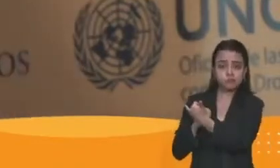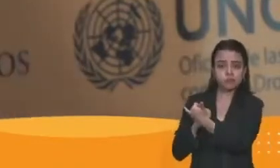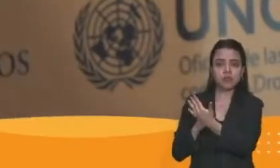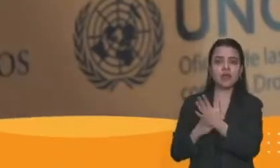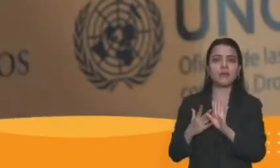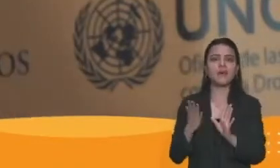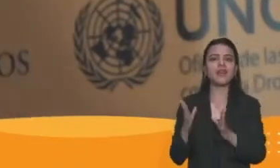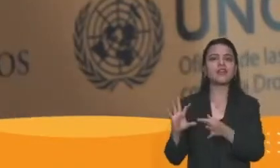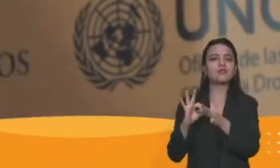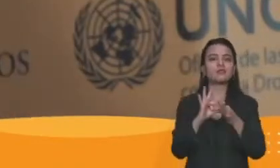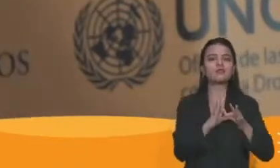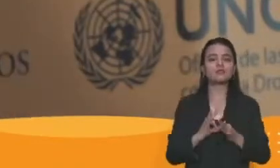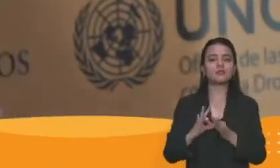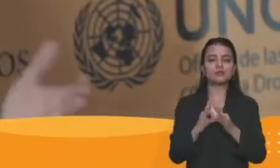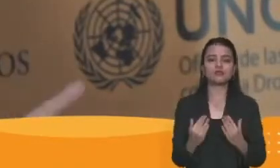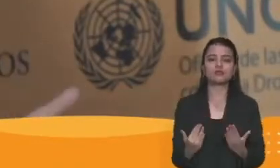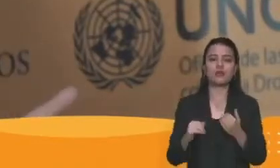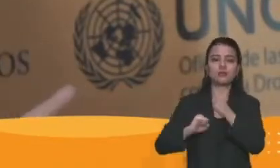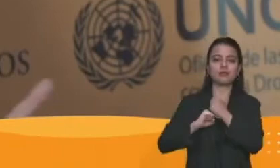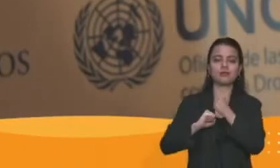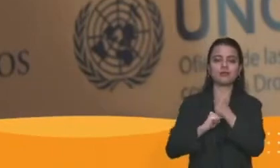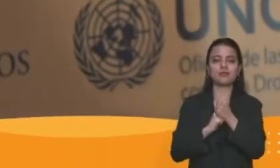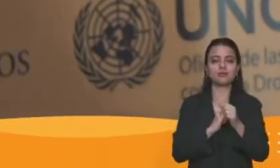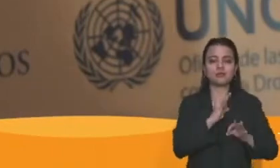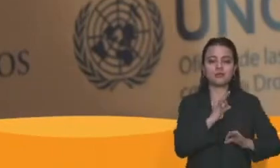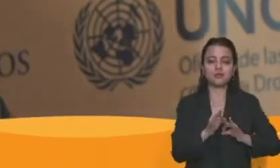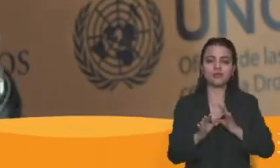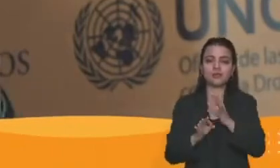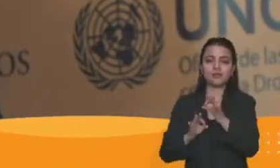work with. The first time in this report, we had